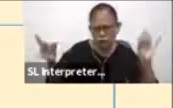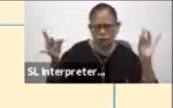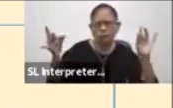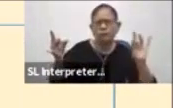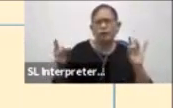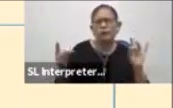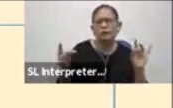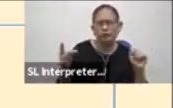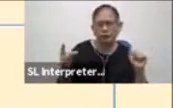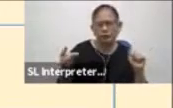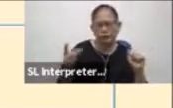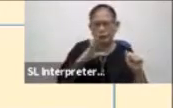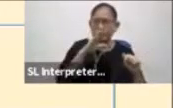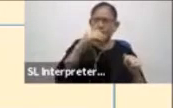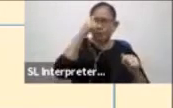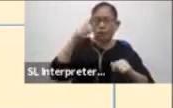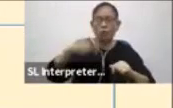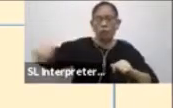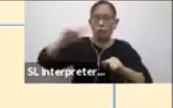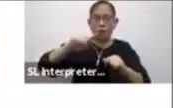be underreported.